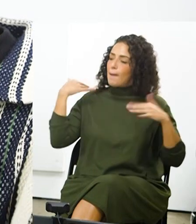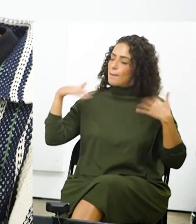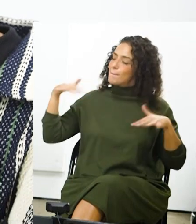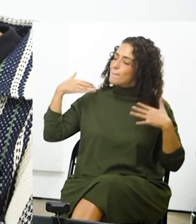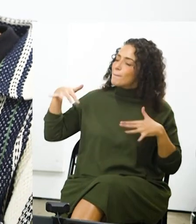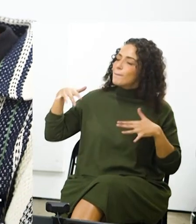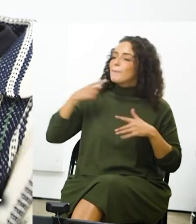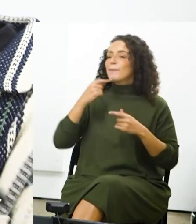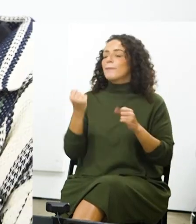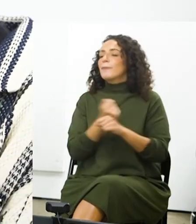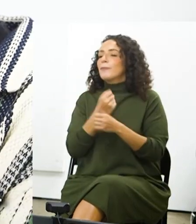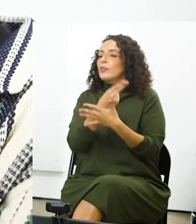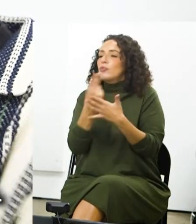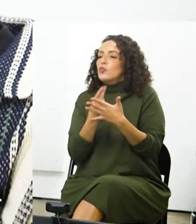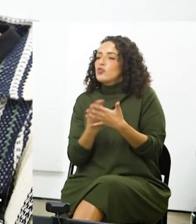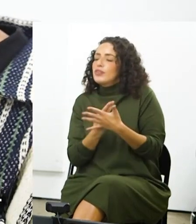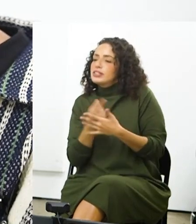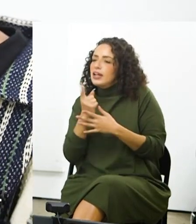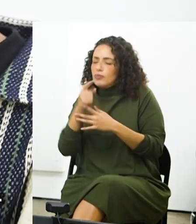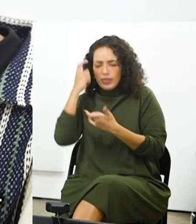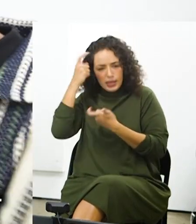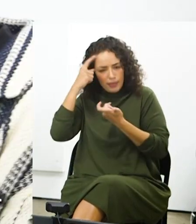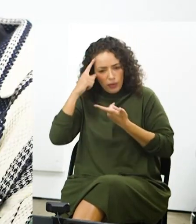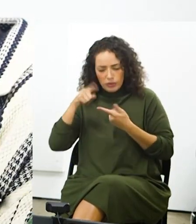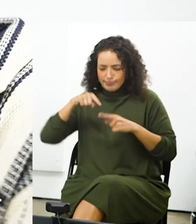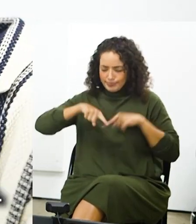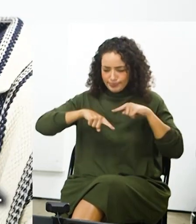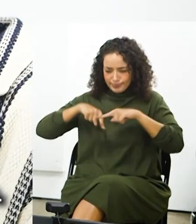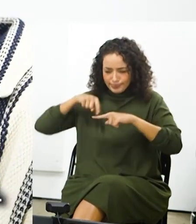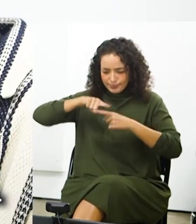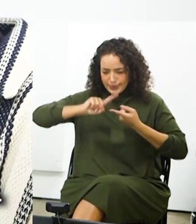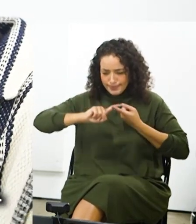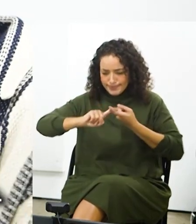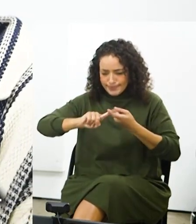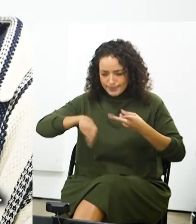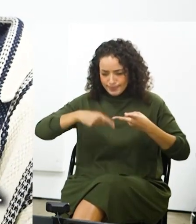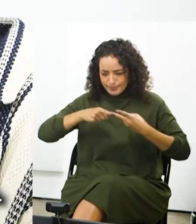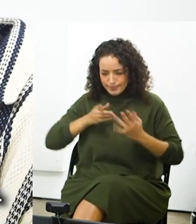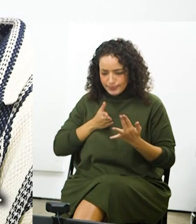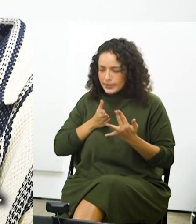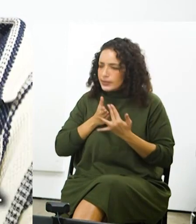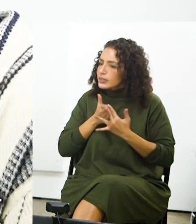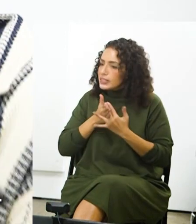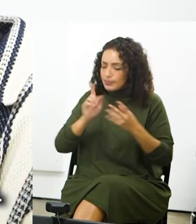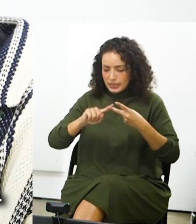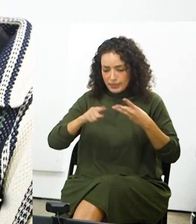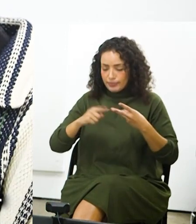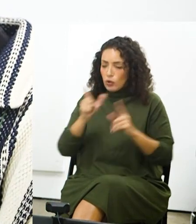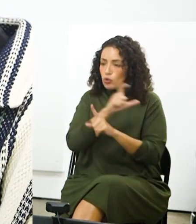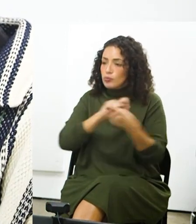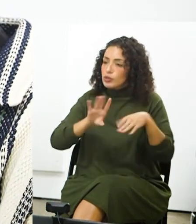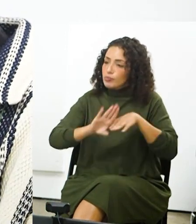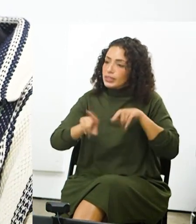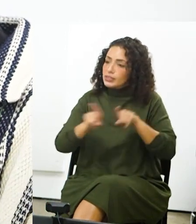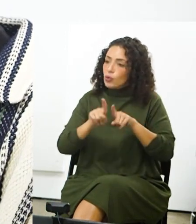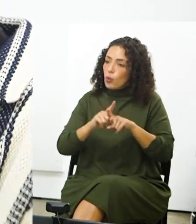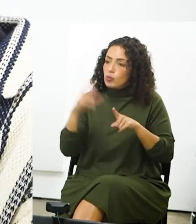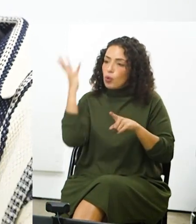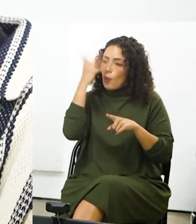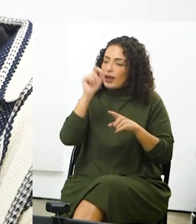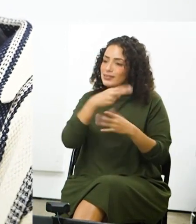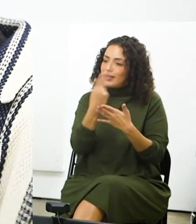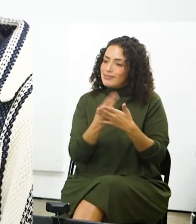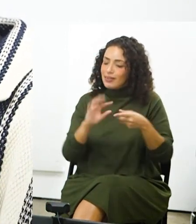thinking about things at the intersection of sustainability, accessibility, community practice, and aesthetics. I'm